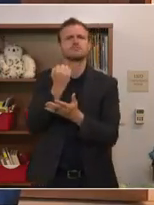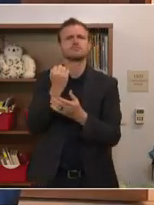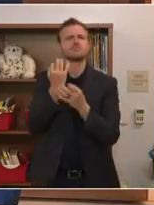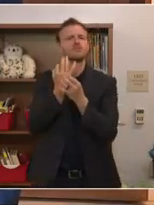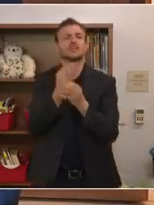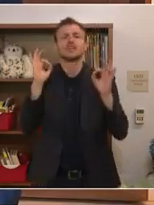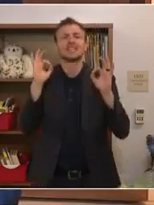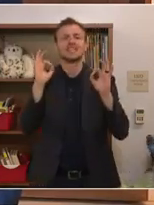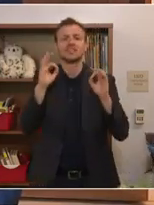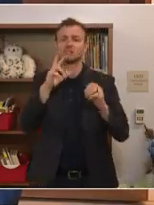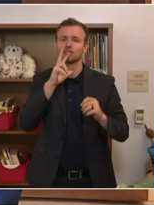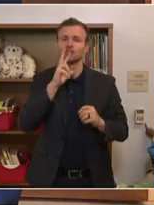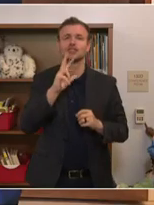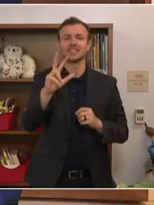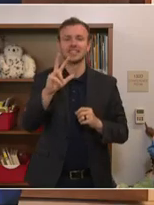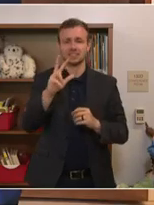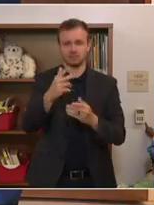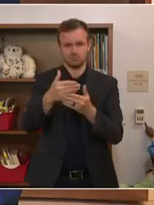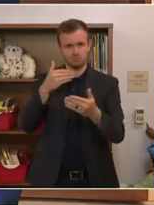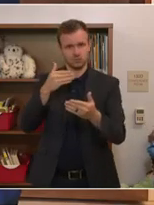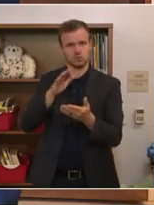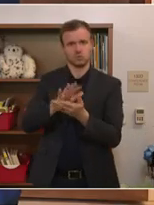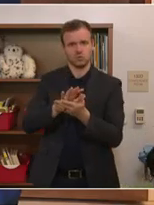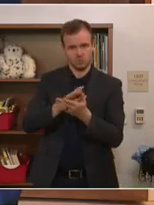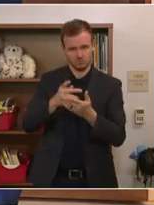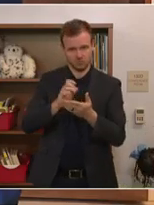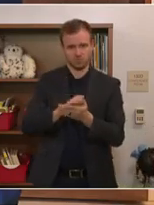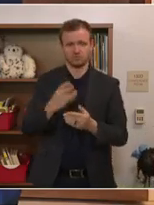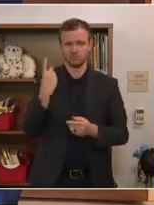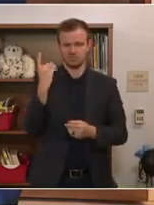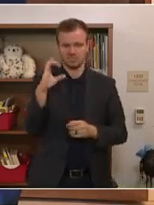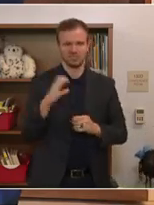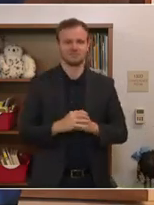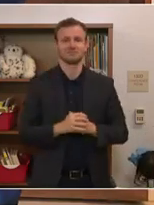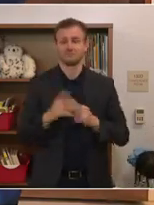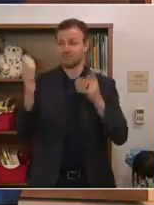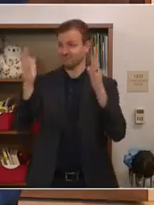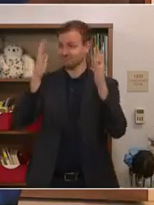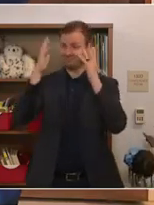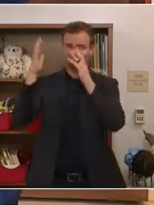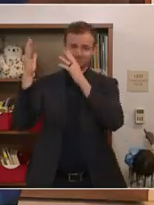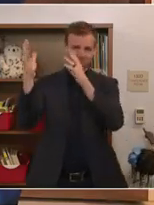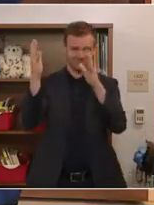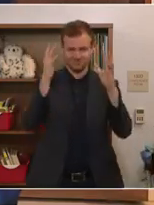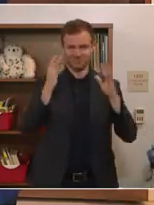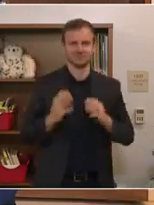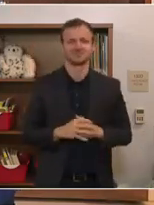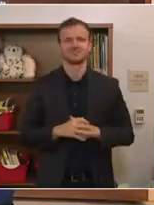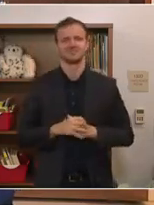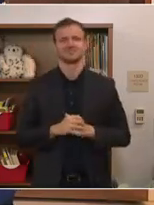pre-K3 in Washington, D.C. Because we know when you can clap for that, because when we get